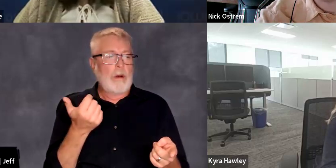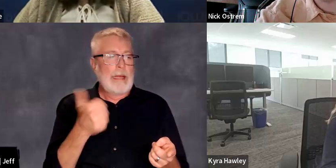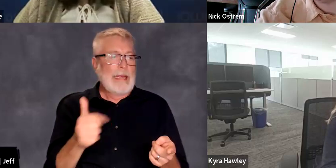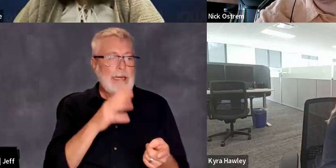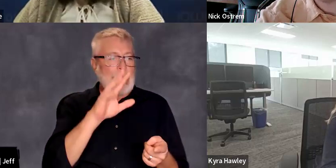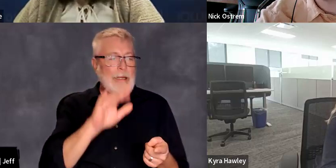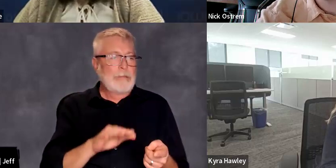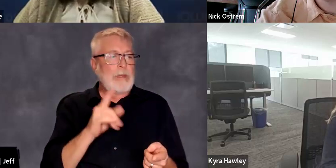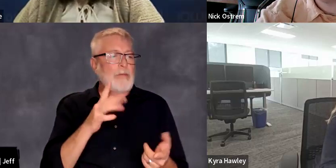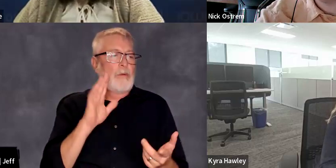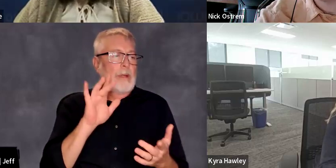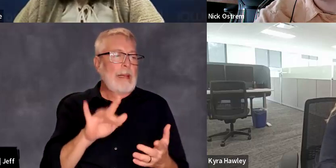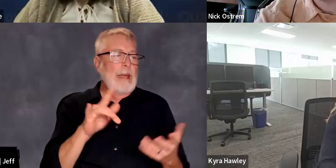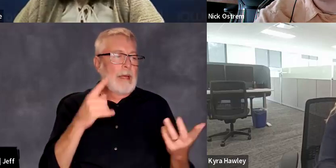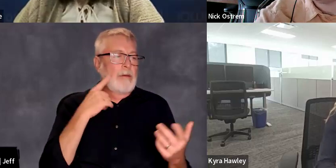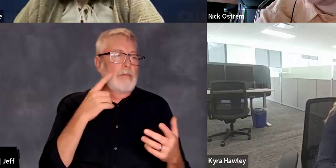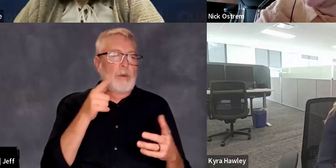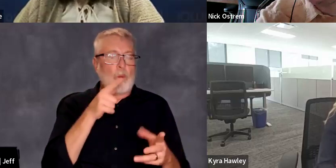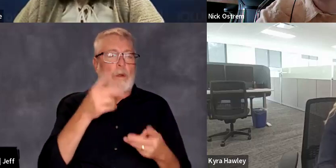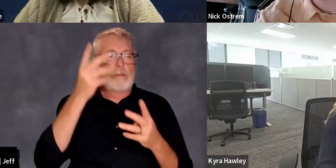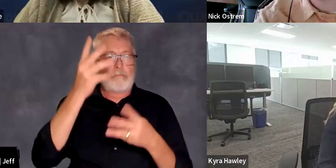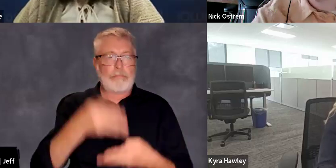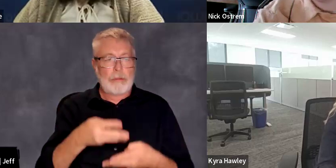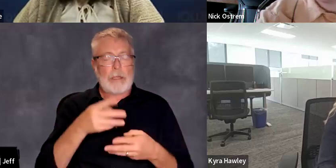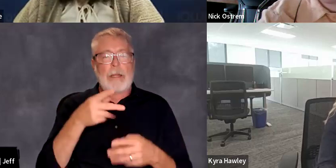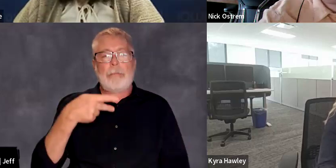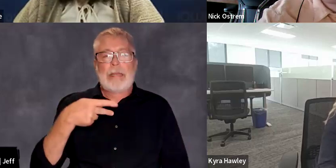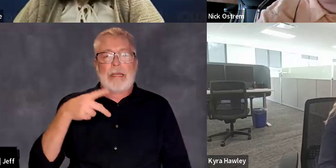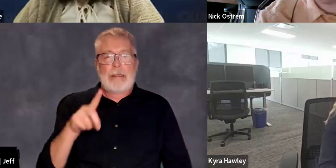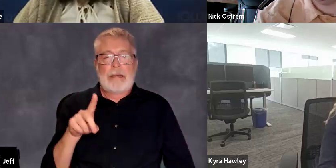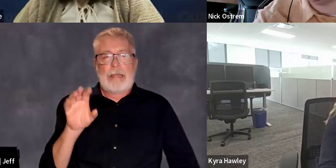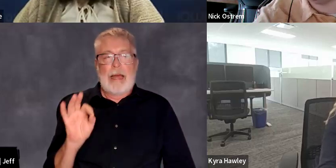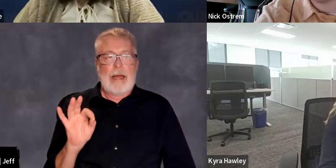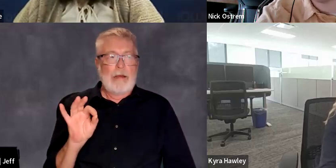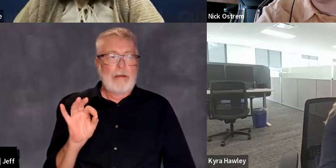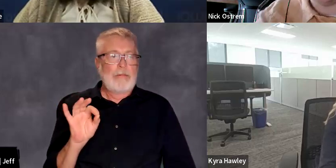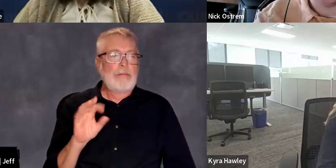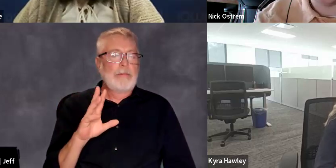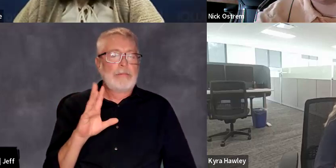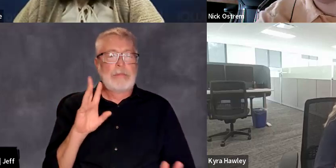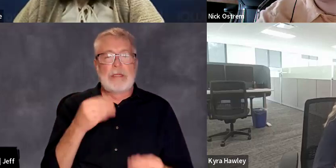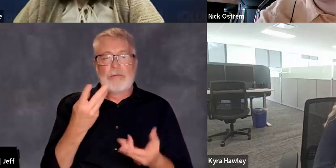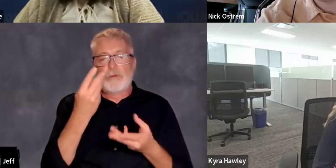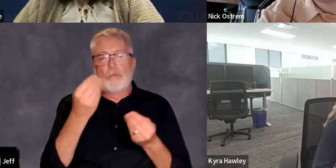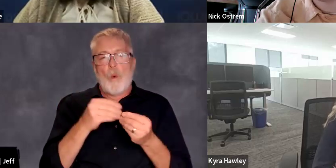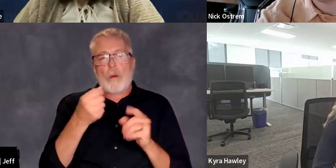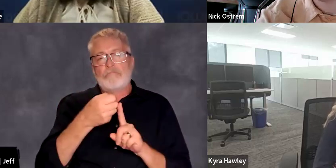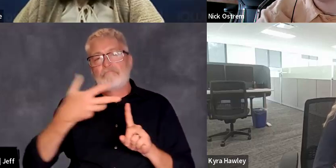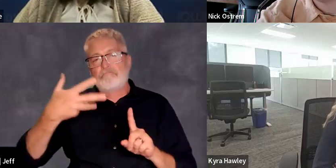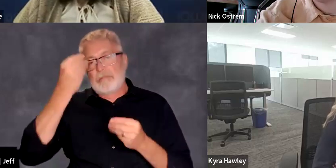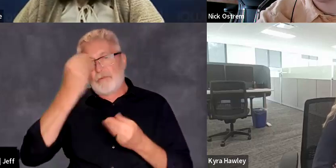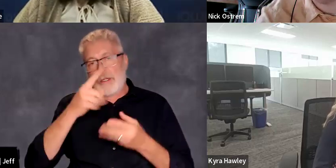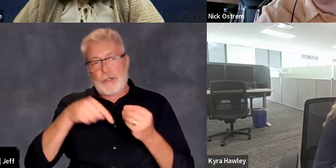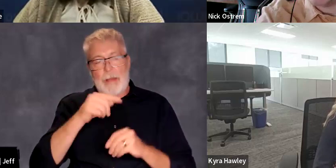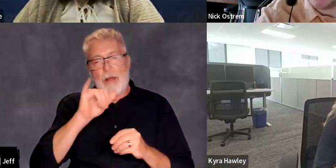If you click on, it'll download a PDF, and it will give you information about